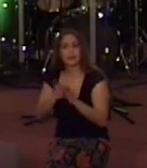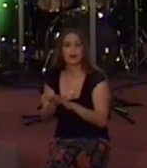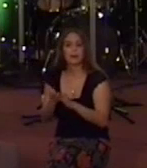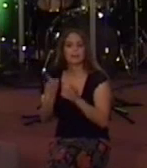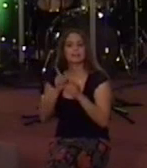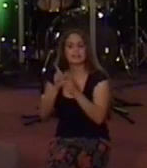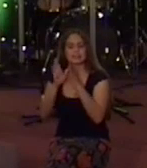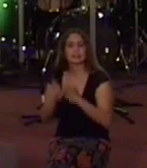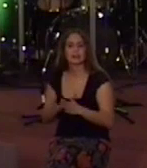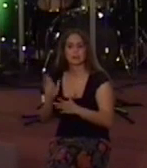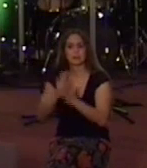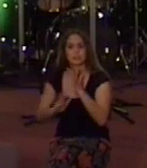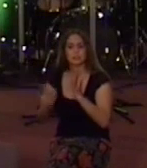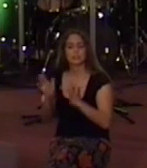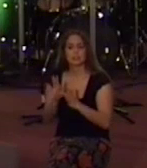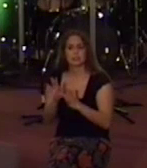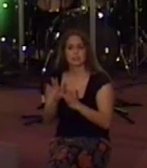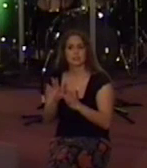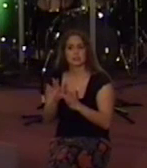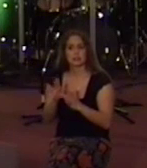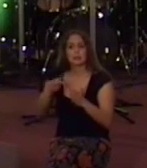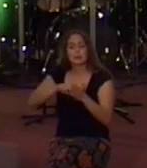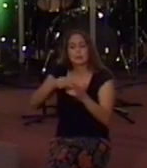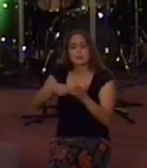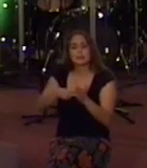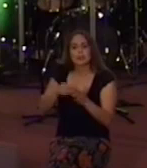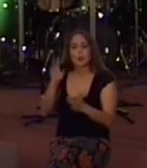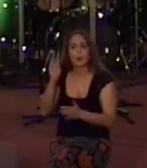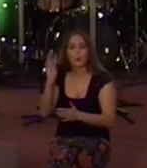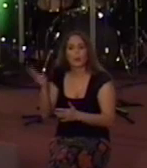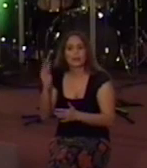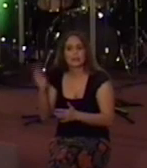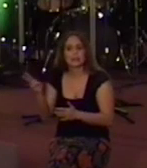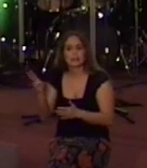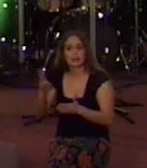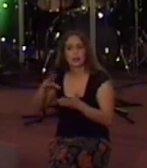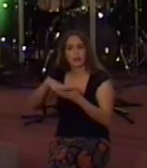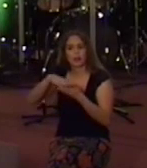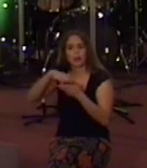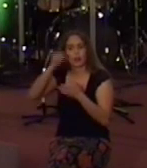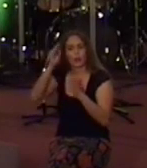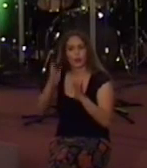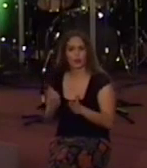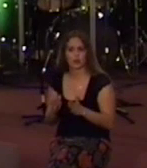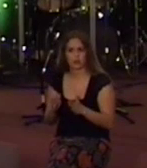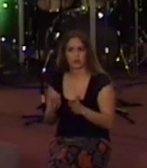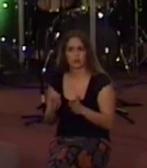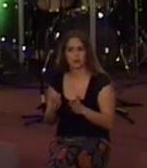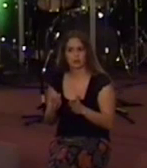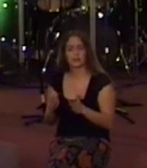is mathetes. It means a witnessing learner. And so